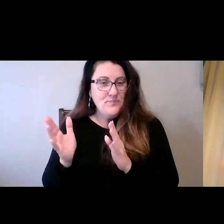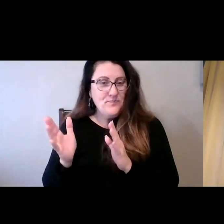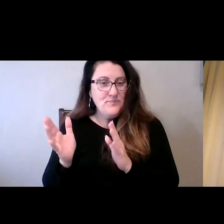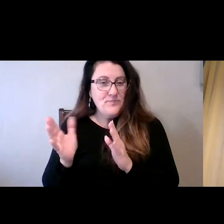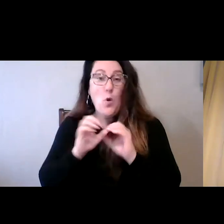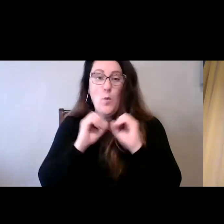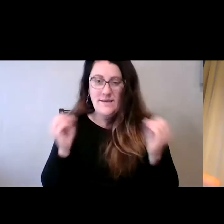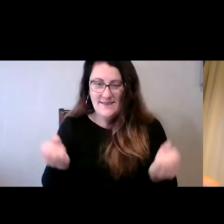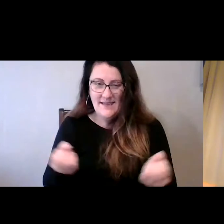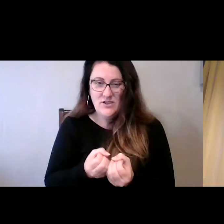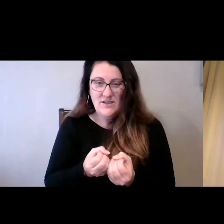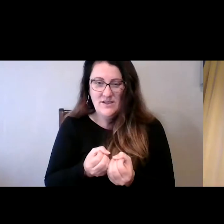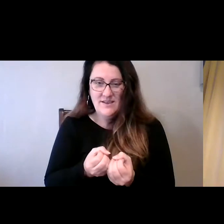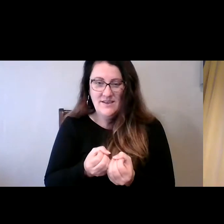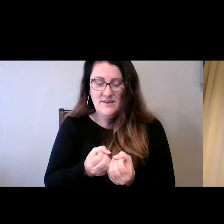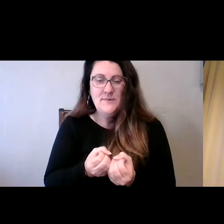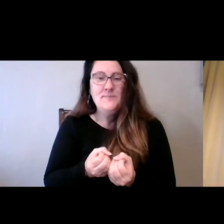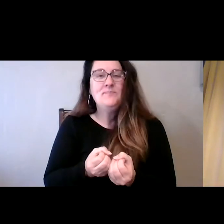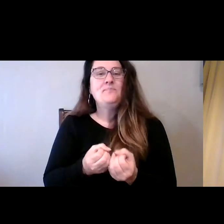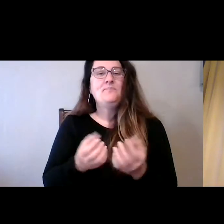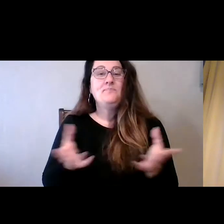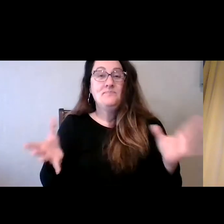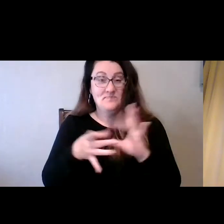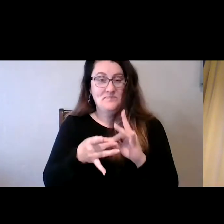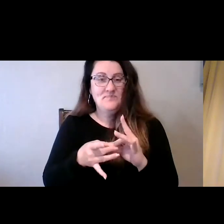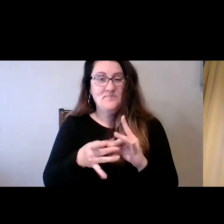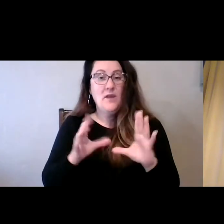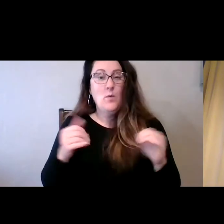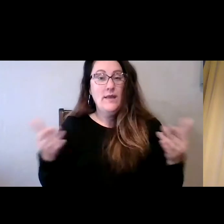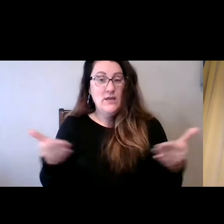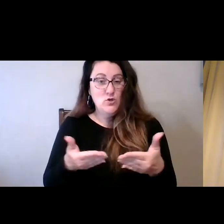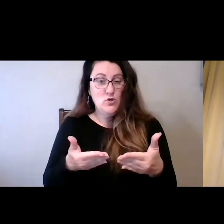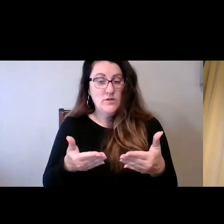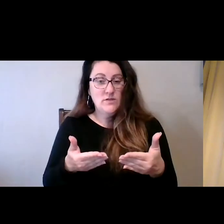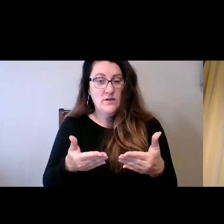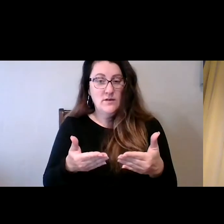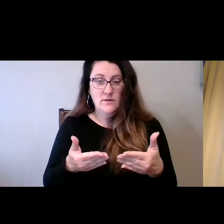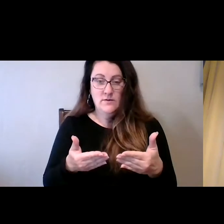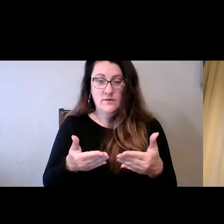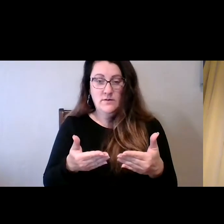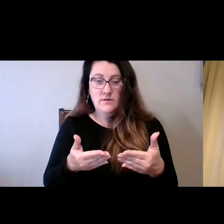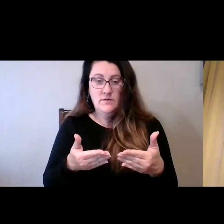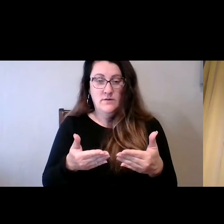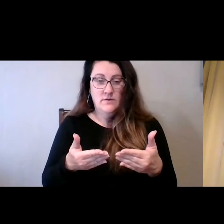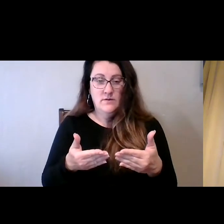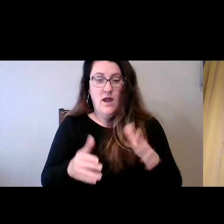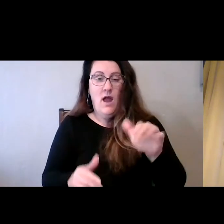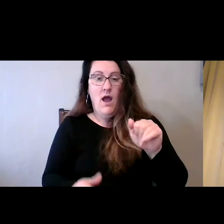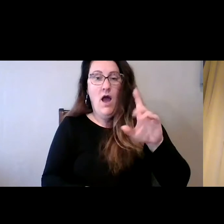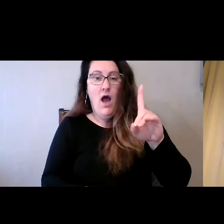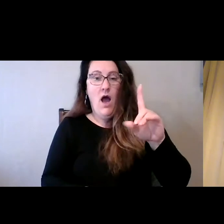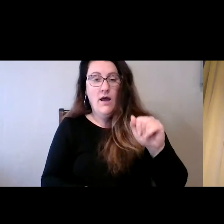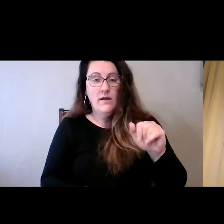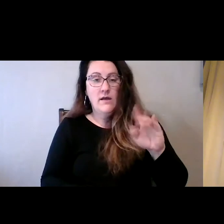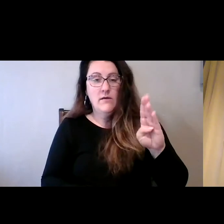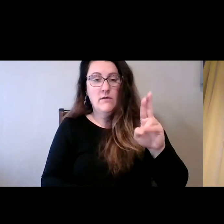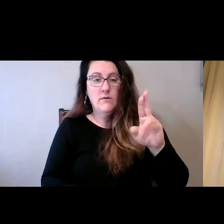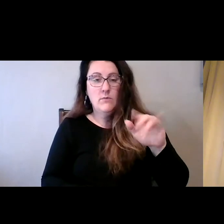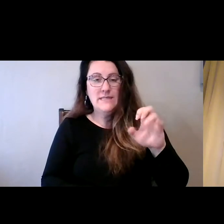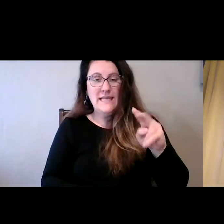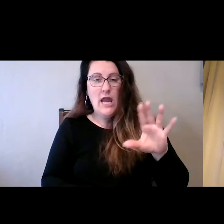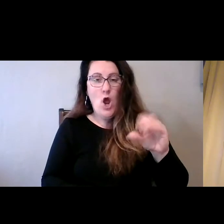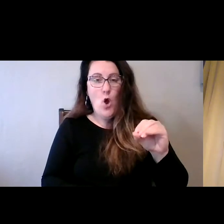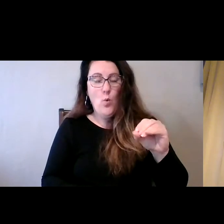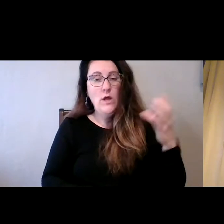so Jen mentioned, so I want to mention it as well. First, I'm going to introduce Ada Briceño. Ada is the chair of the